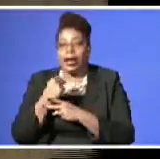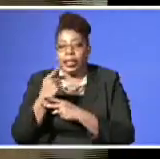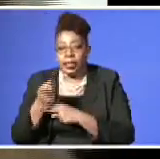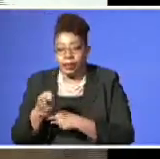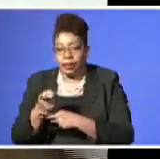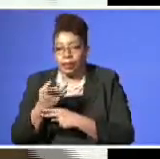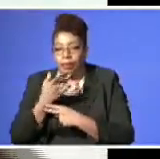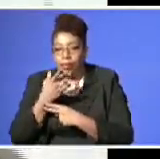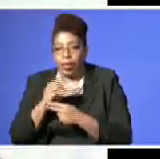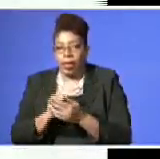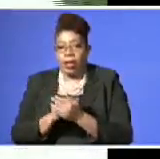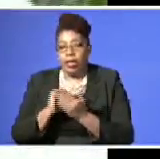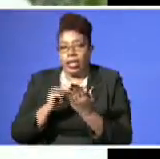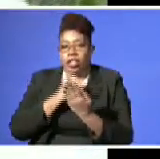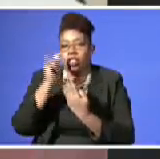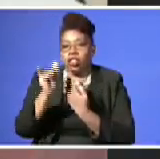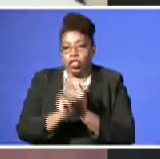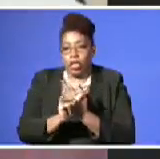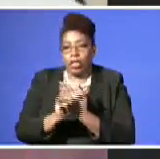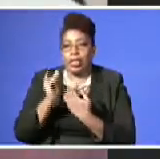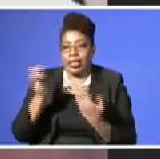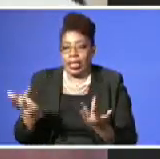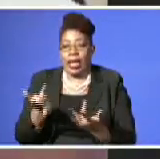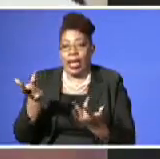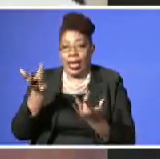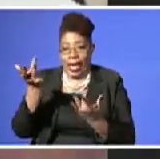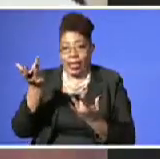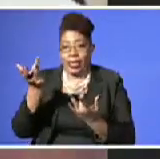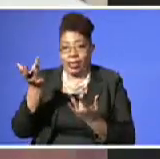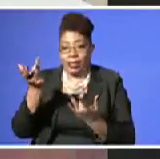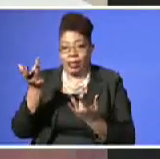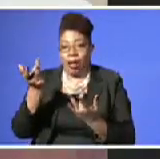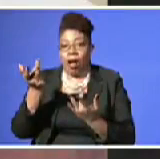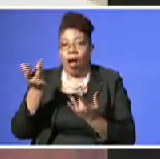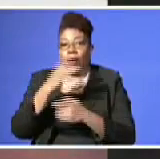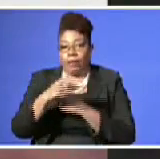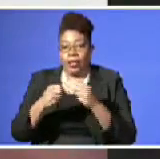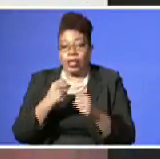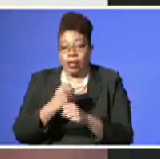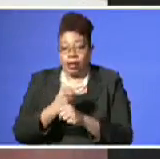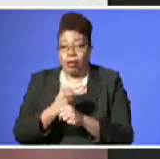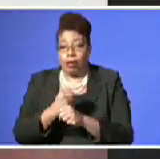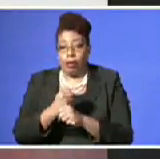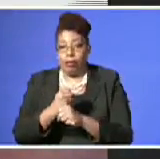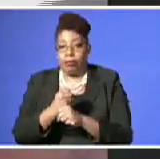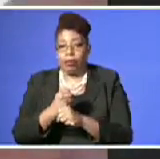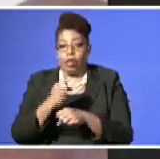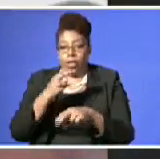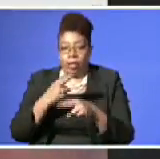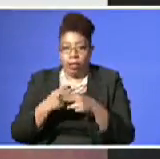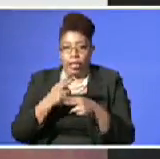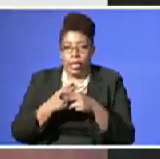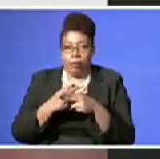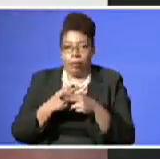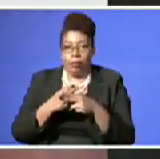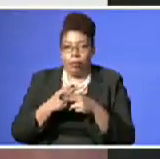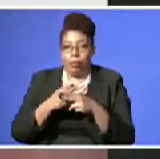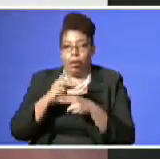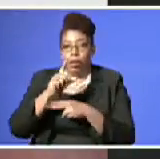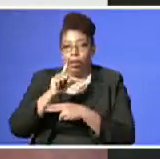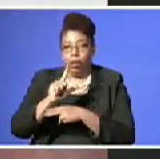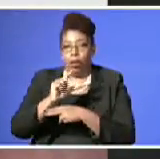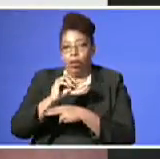of January is usually the lightest honey of the year. It is what we call a logwood